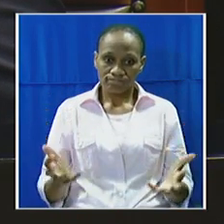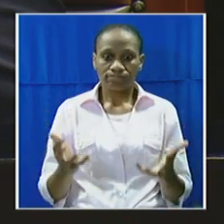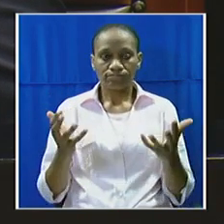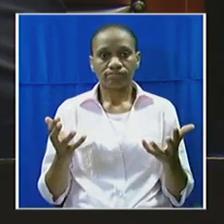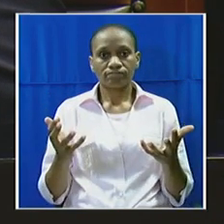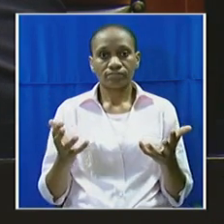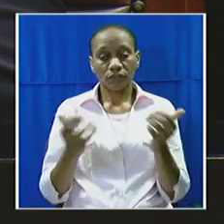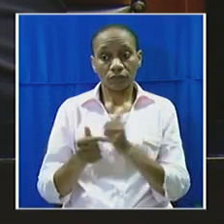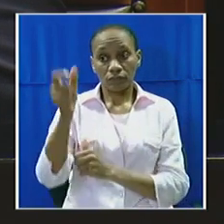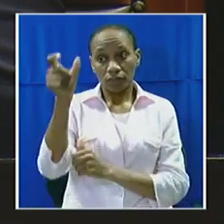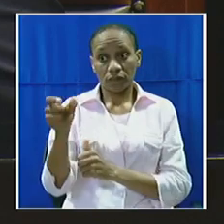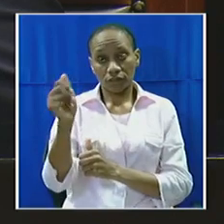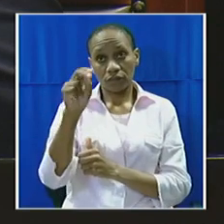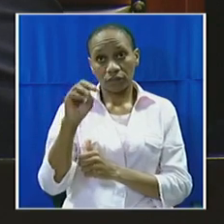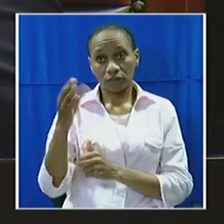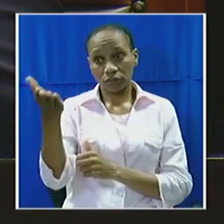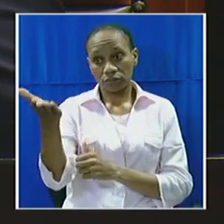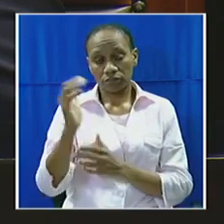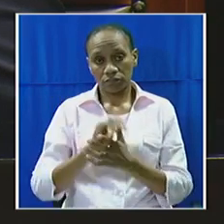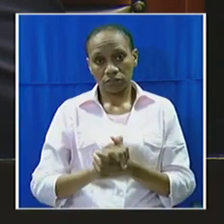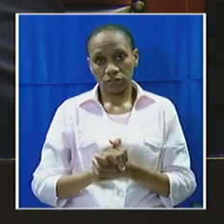Honorable the Chief Whip, Rep.